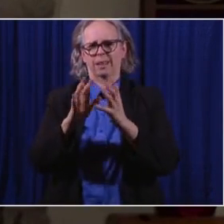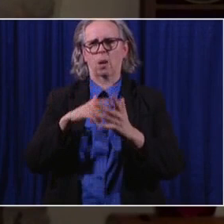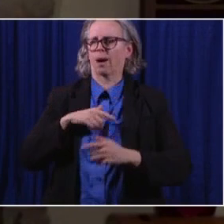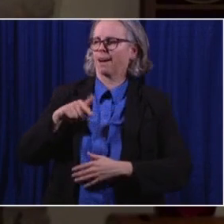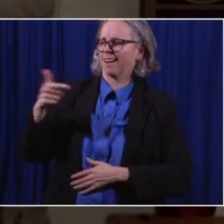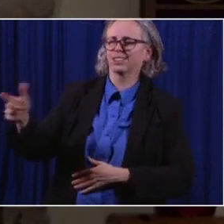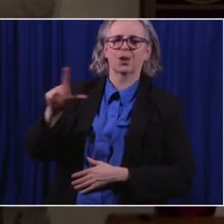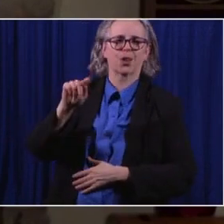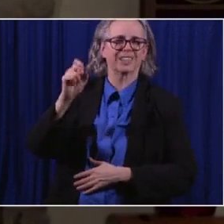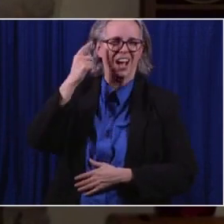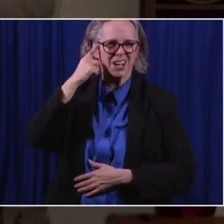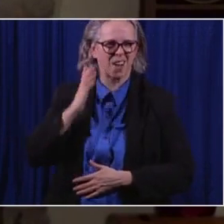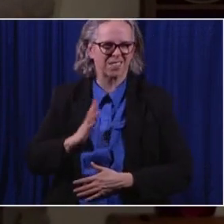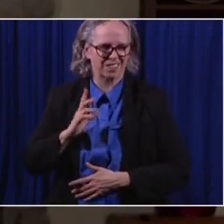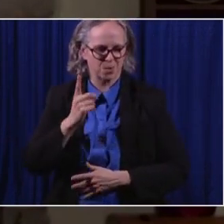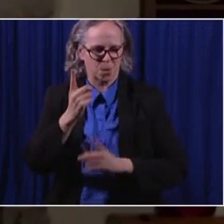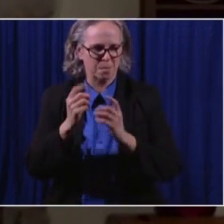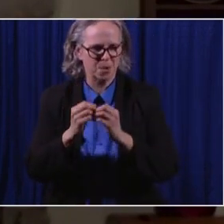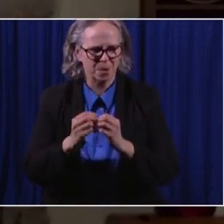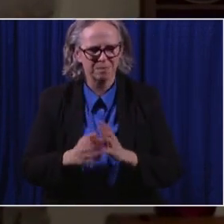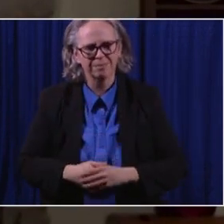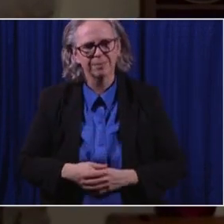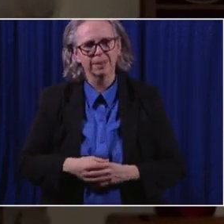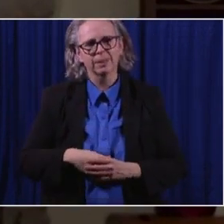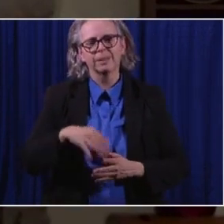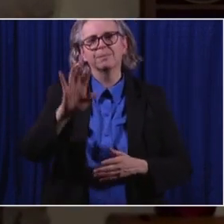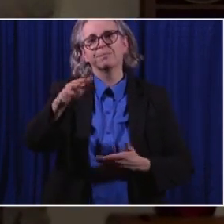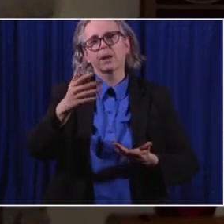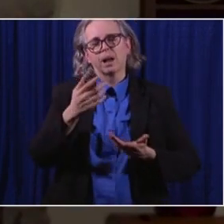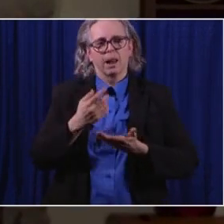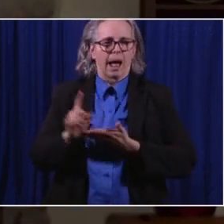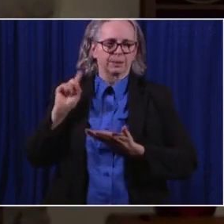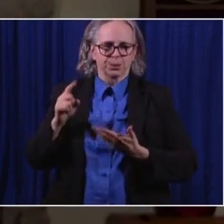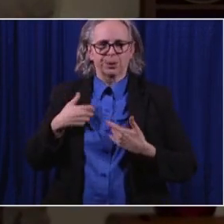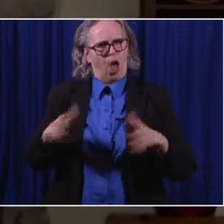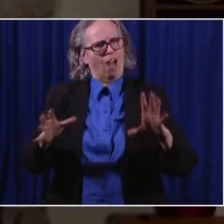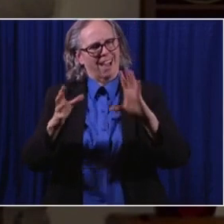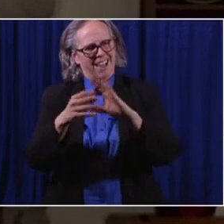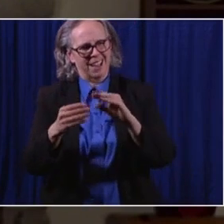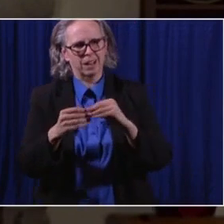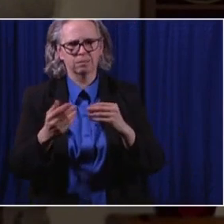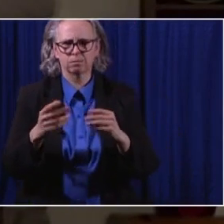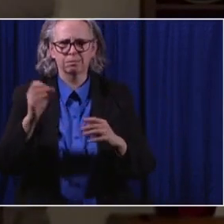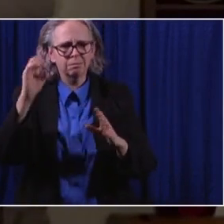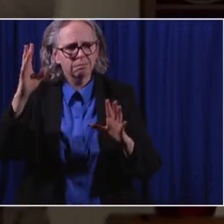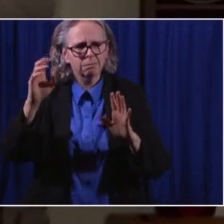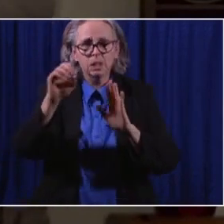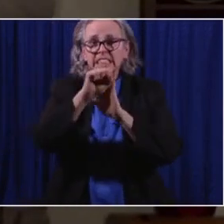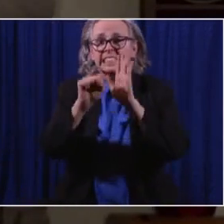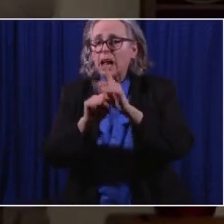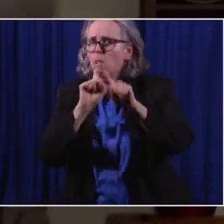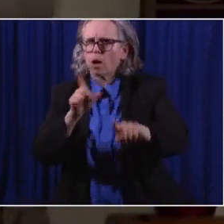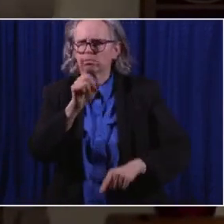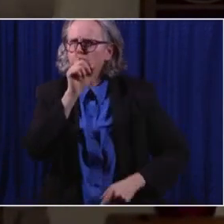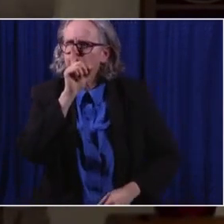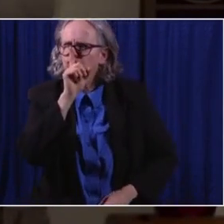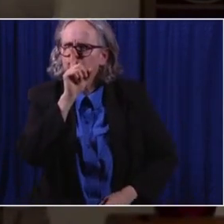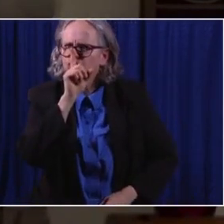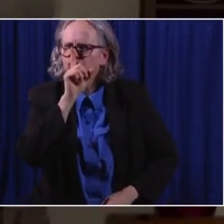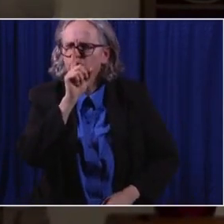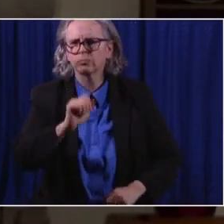this last week. And again, there's no state order on this, but after talking to